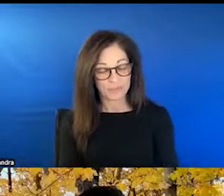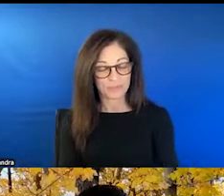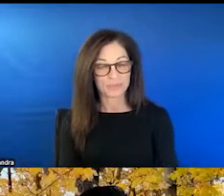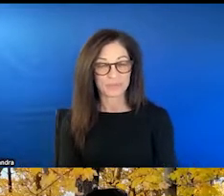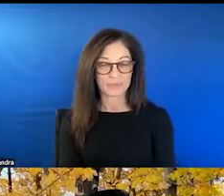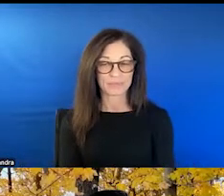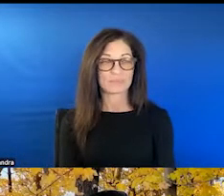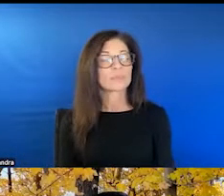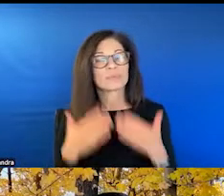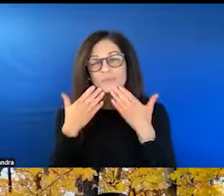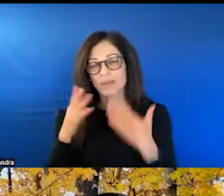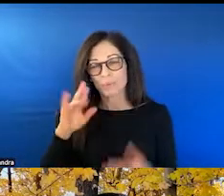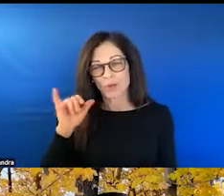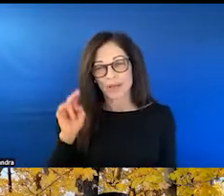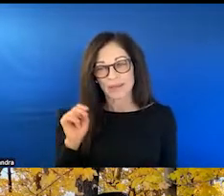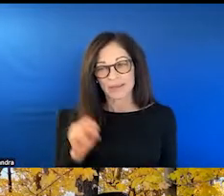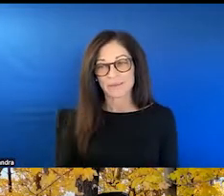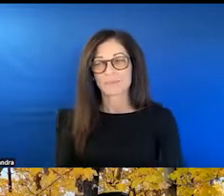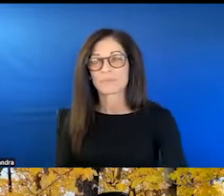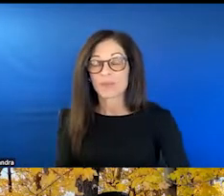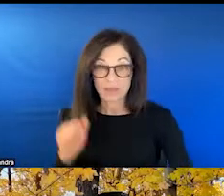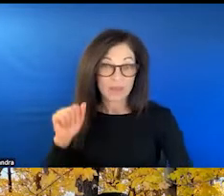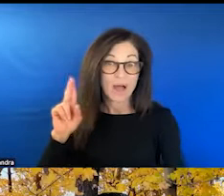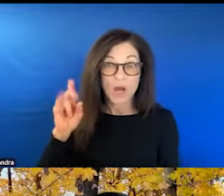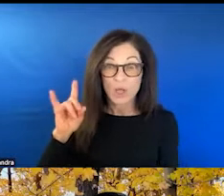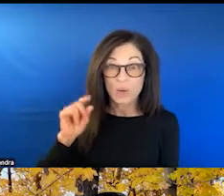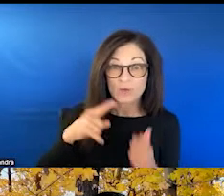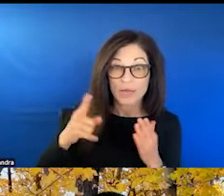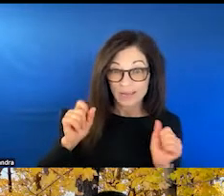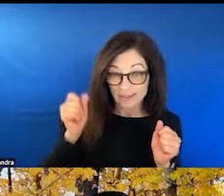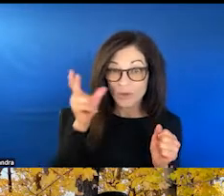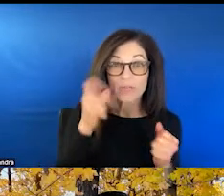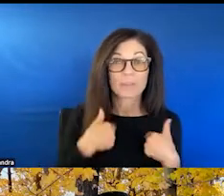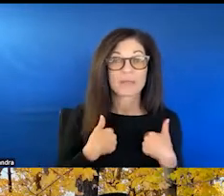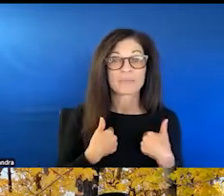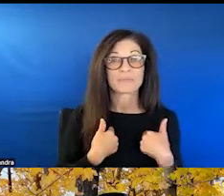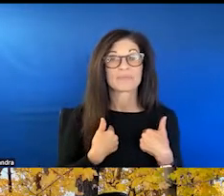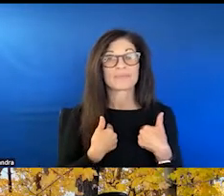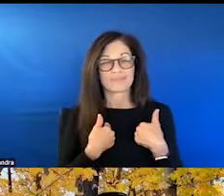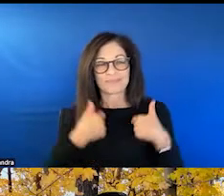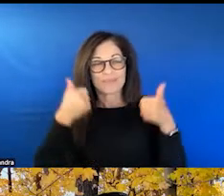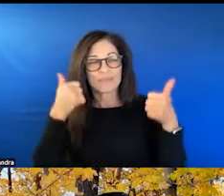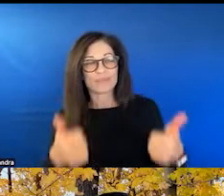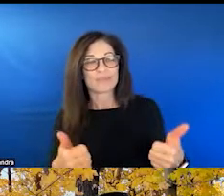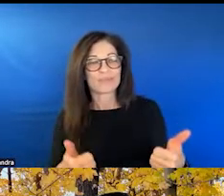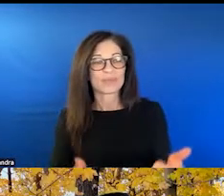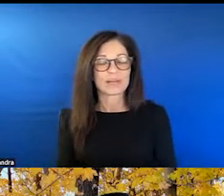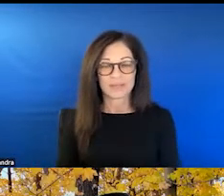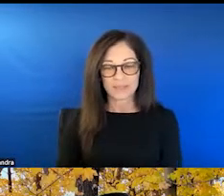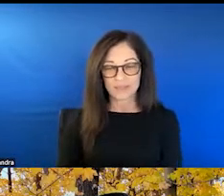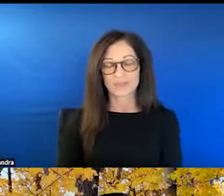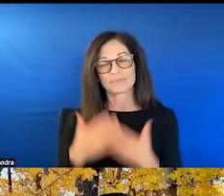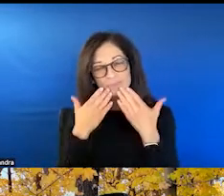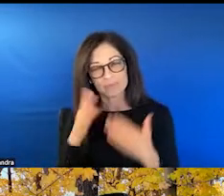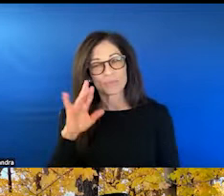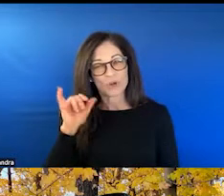Thank you, Brian. Can audio check? Can everyone hear me? Great. Thank you, Brian, for